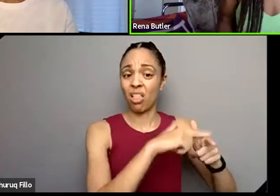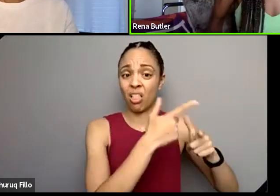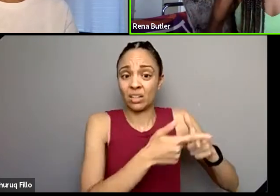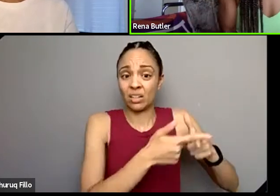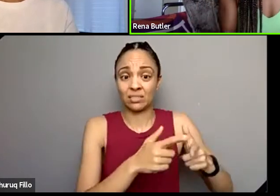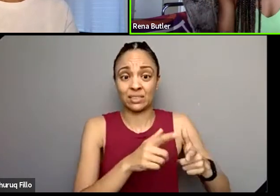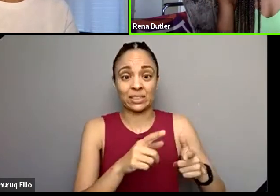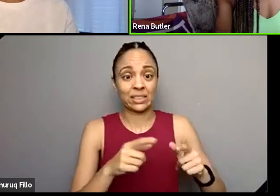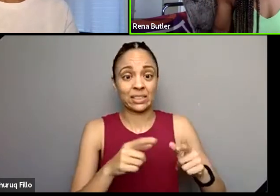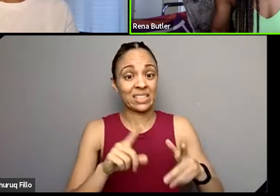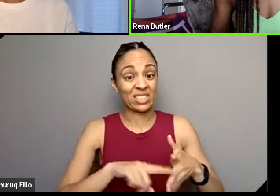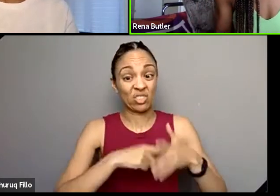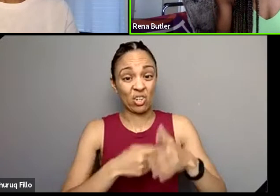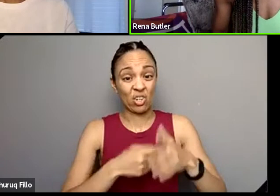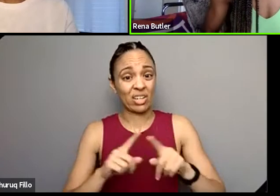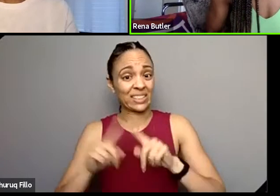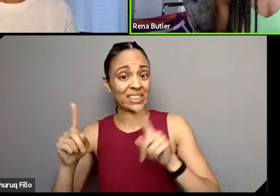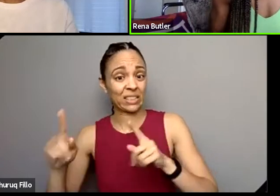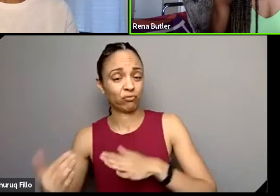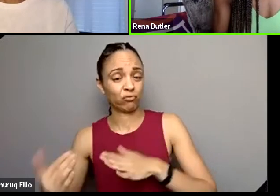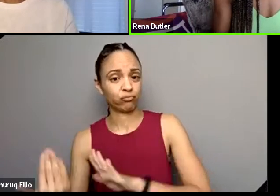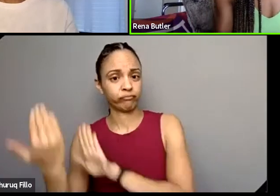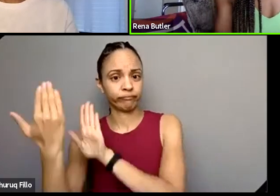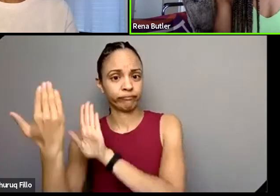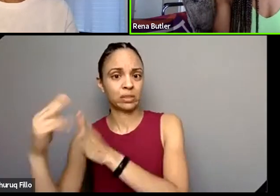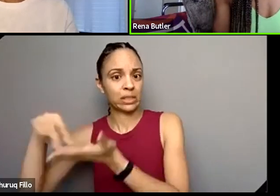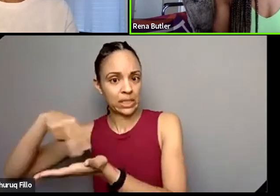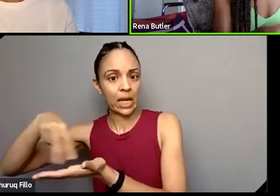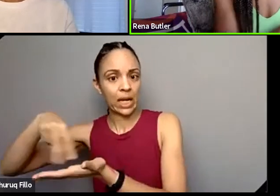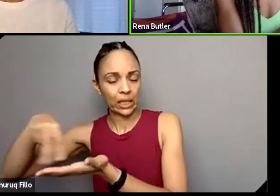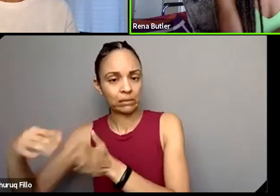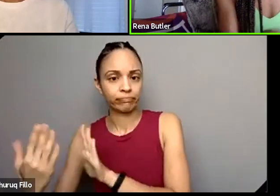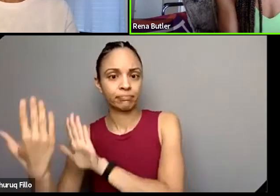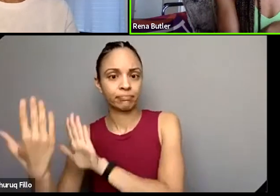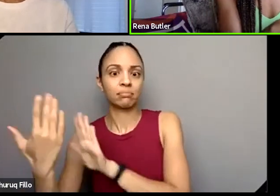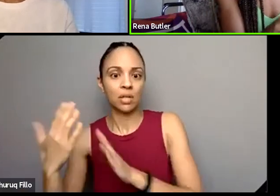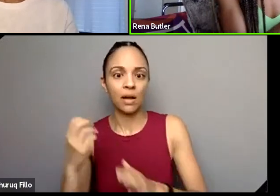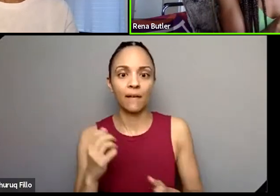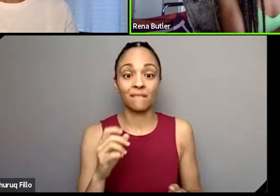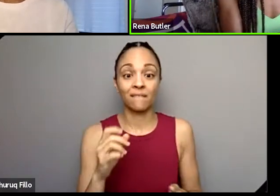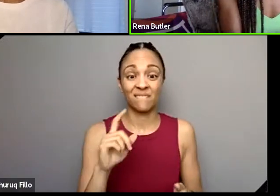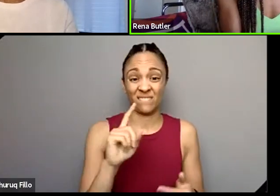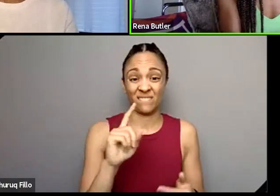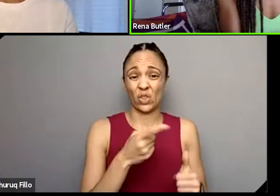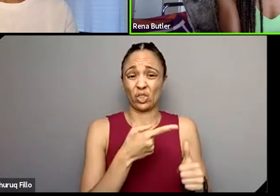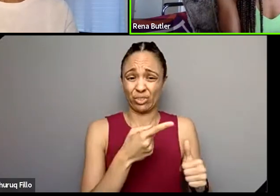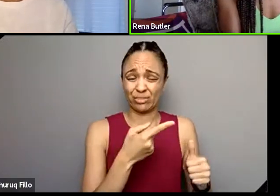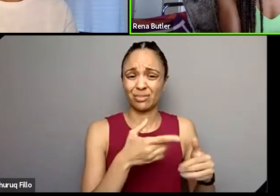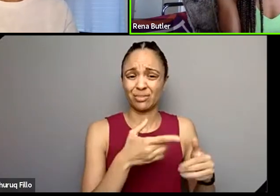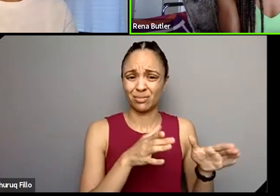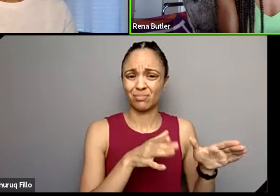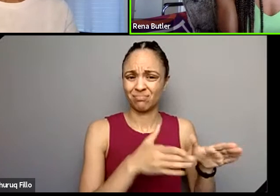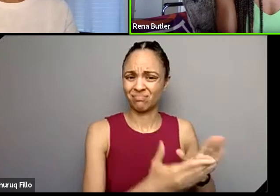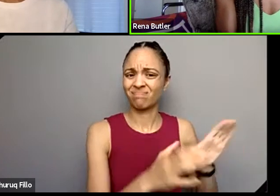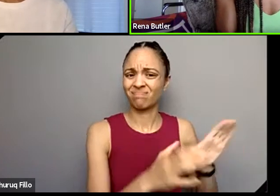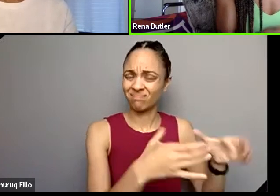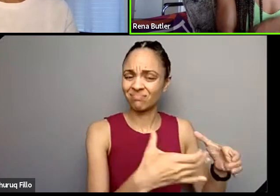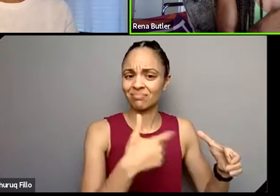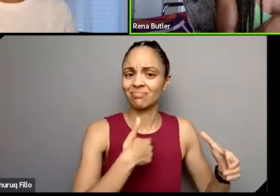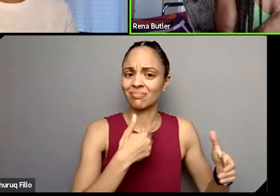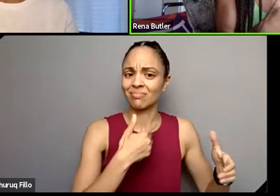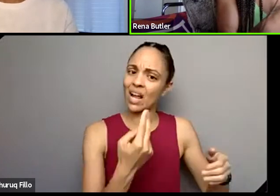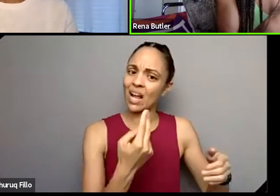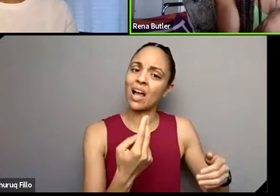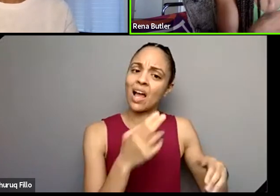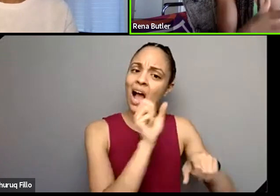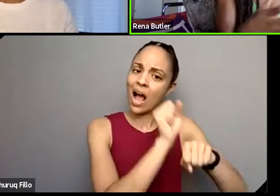in this muscle memory of doing a port-a-bras this way from informed by this choreographer that I